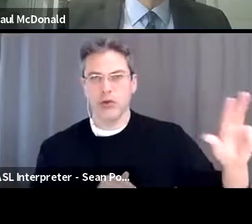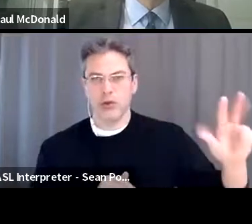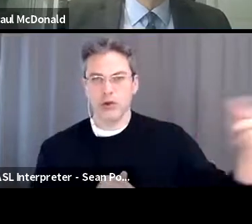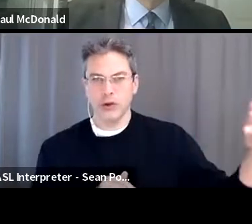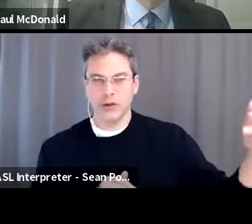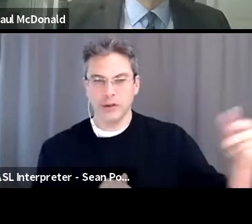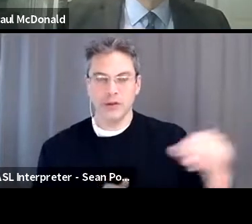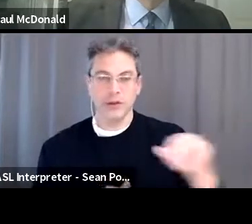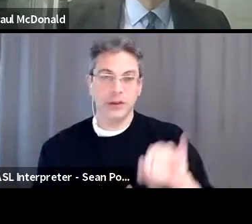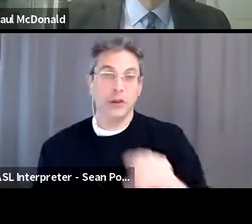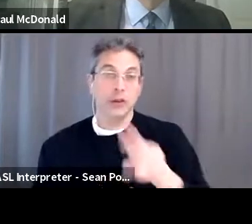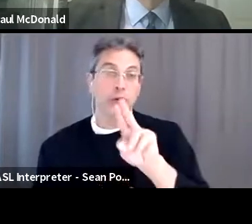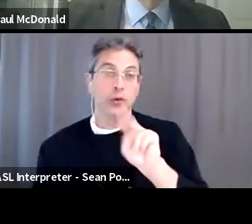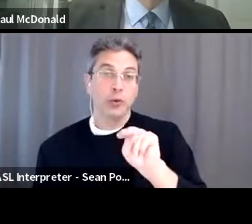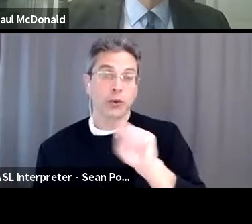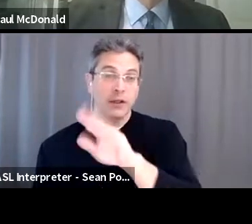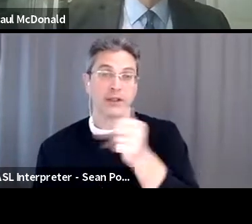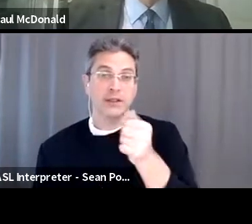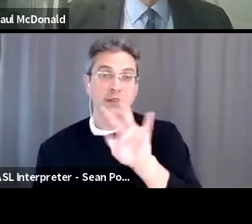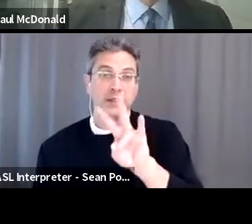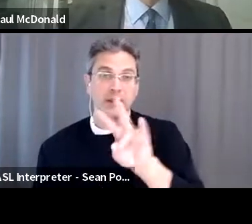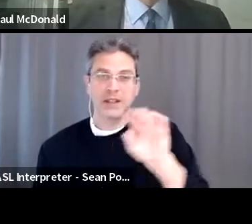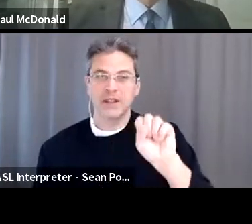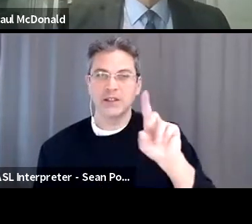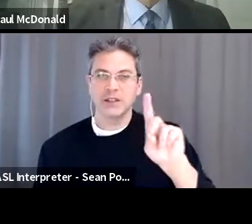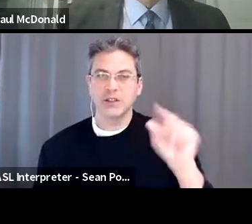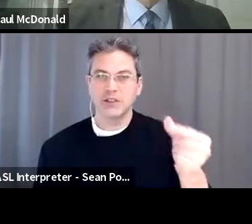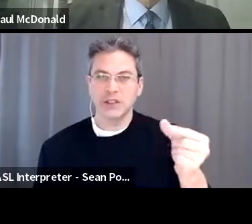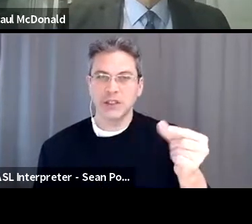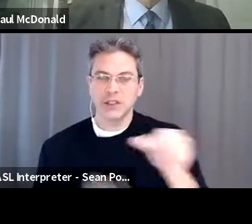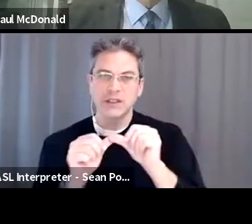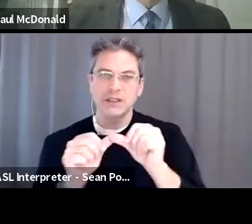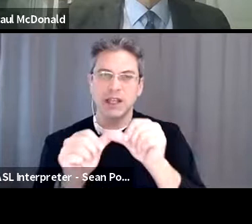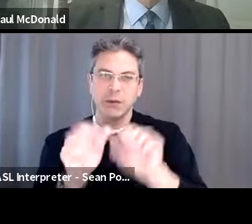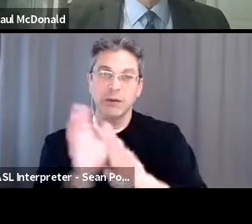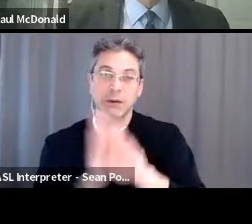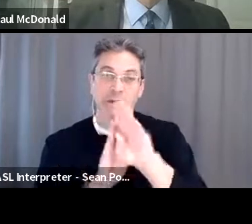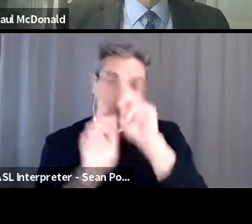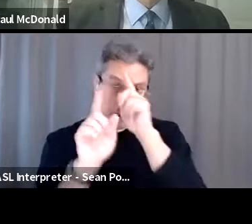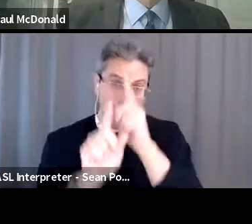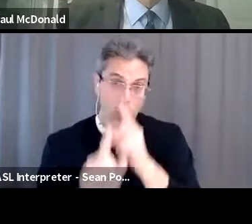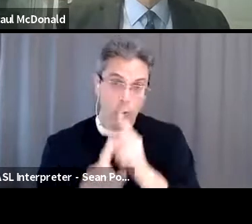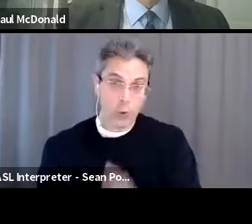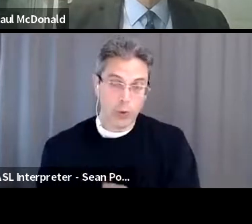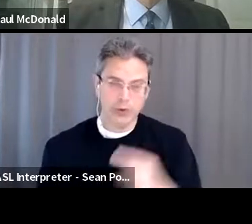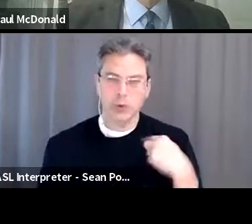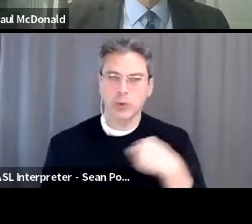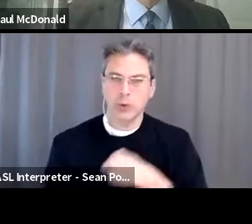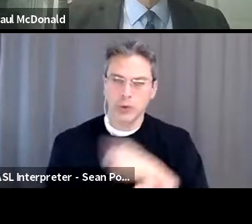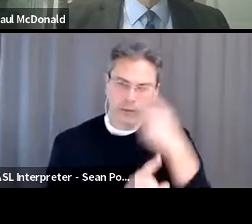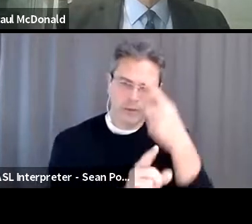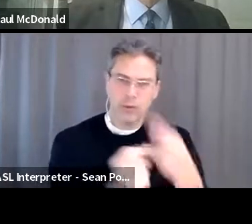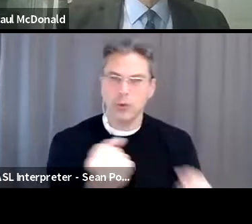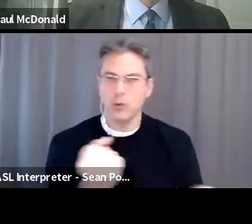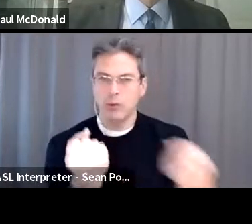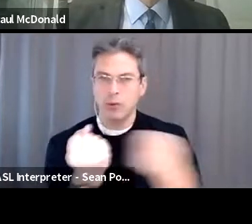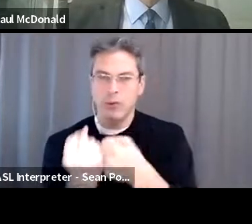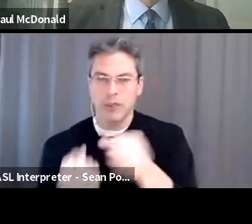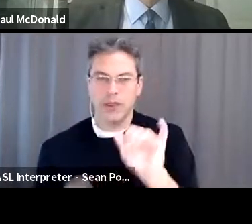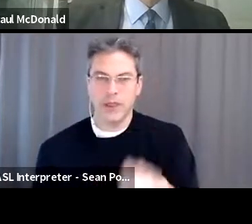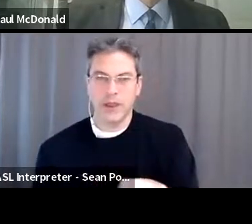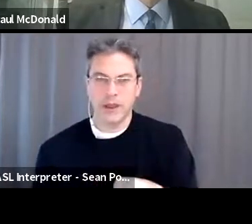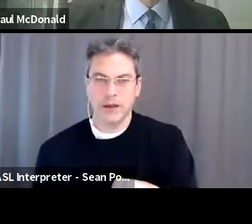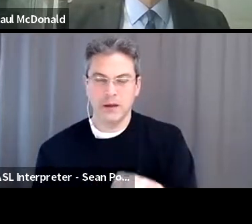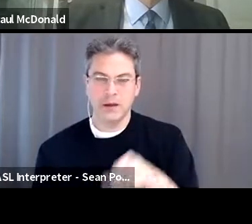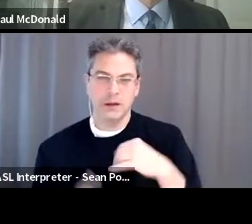UN's 17 Sustainable Development Goals. I mention this today because our impact is central